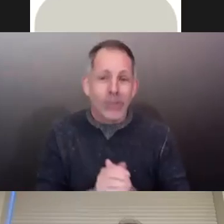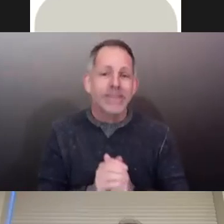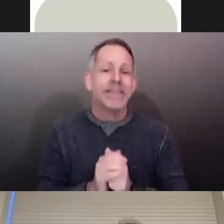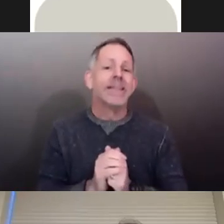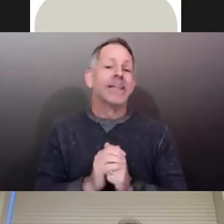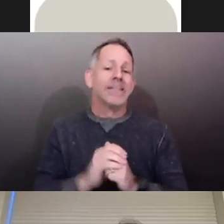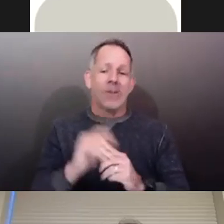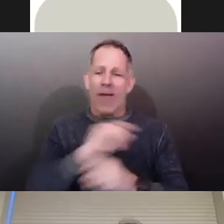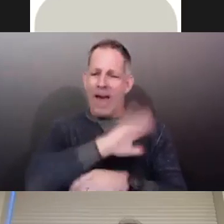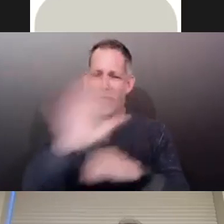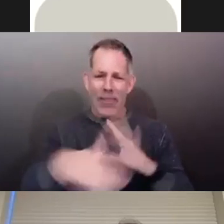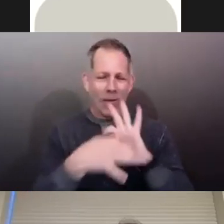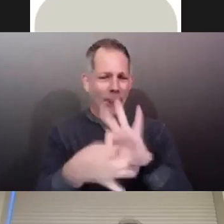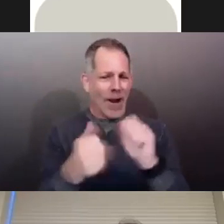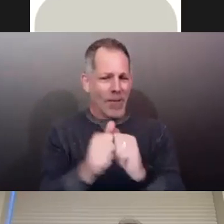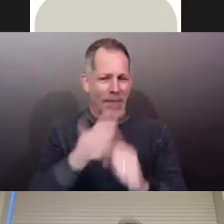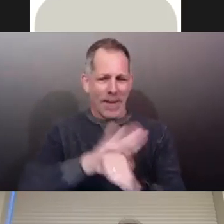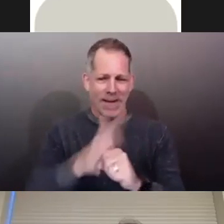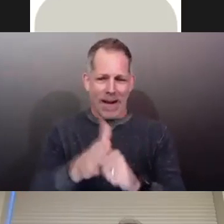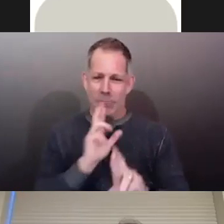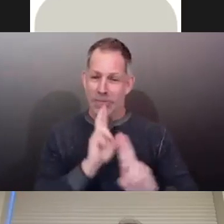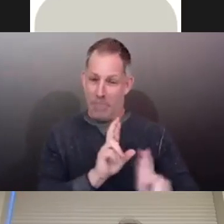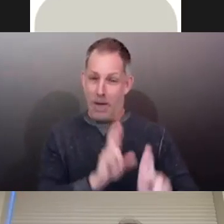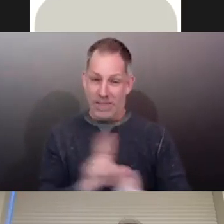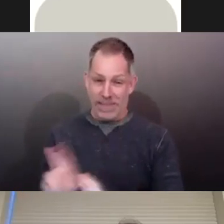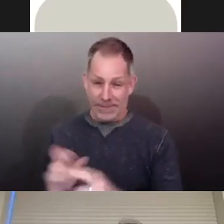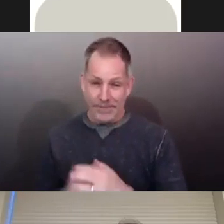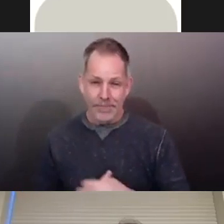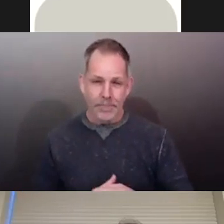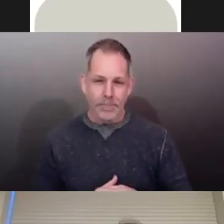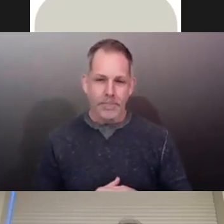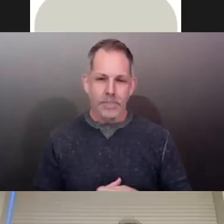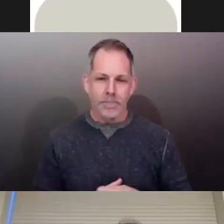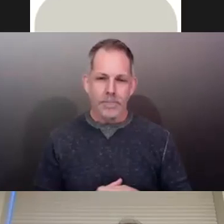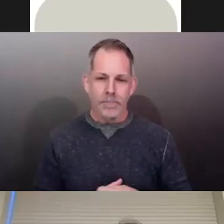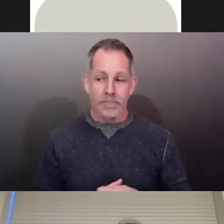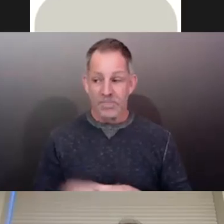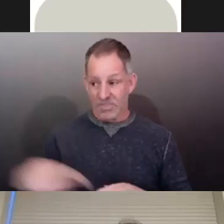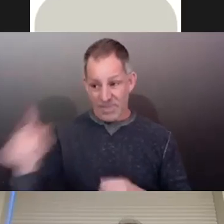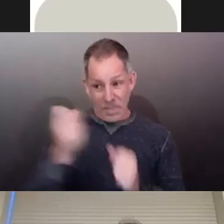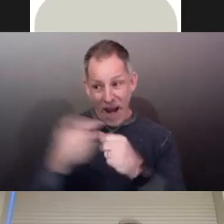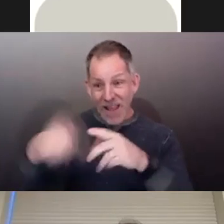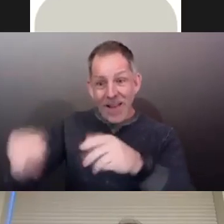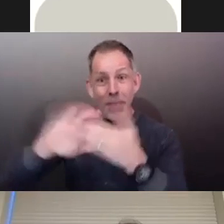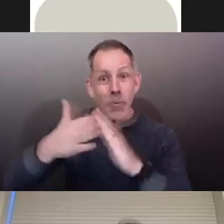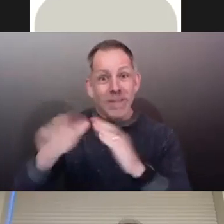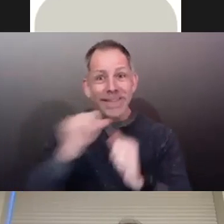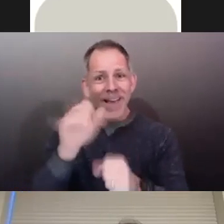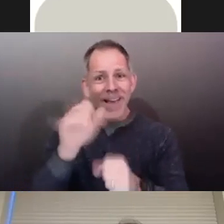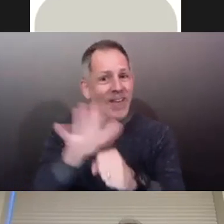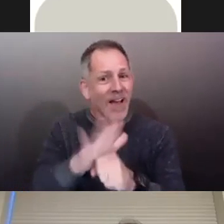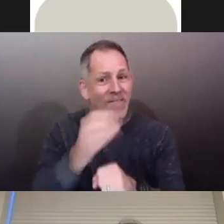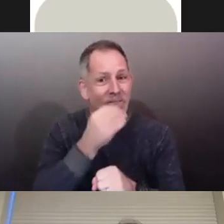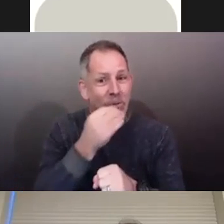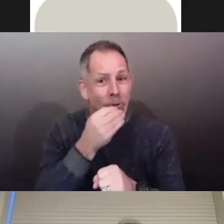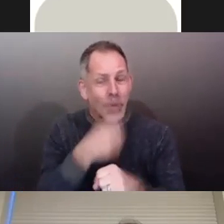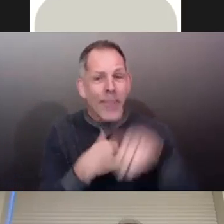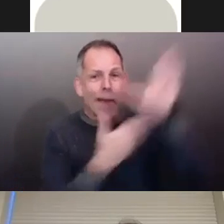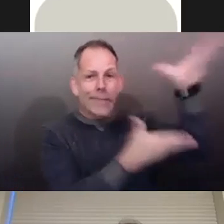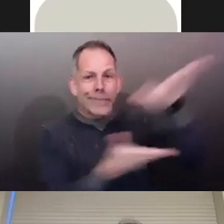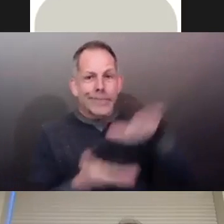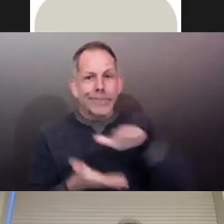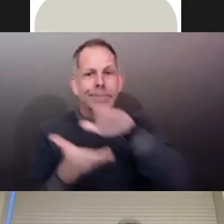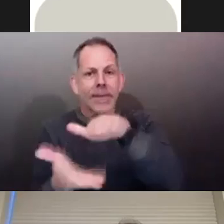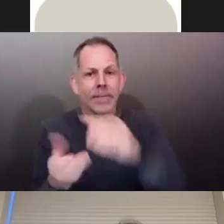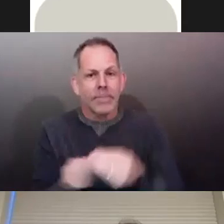now not have the food and other essential supplies we needed. Another key program we launched